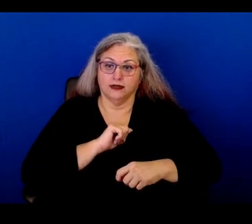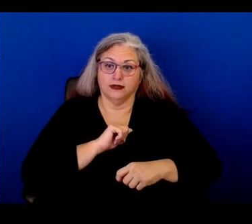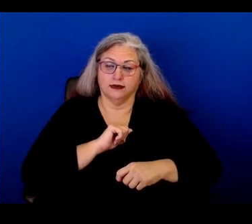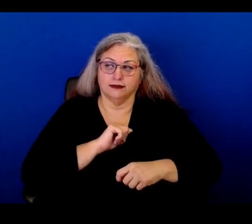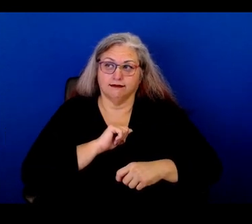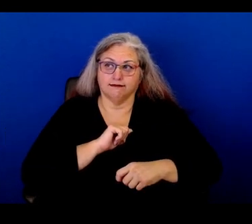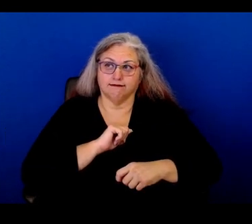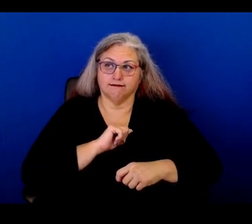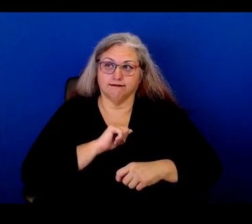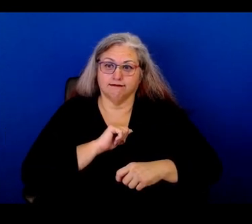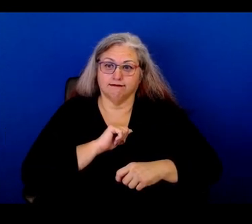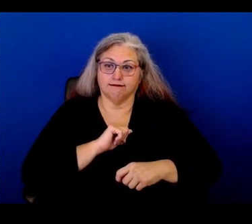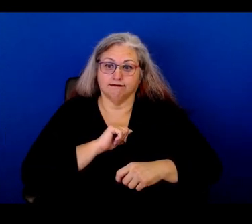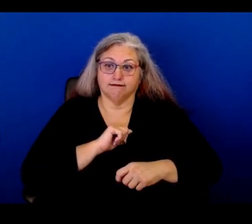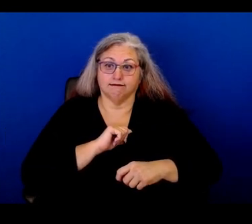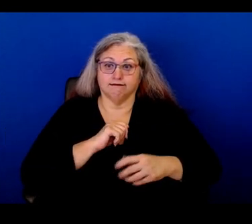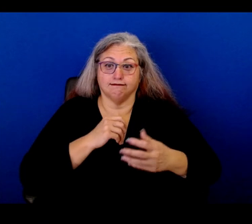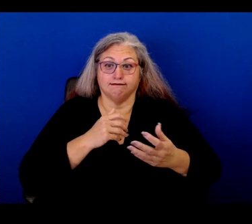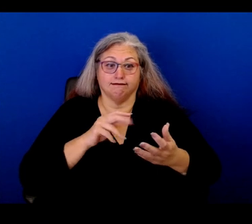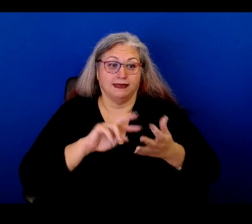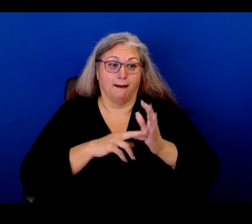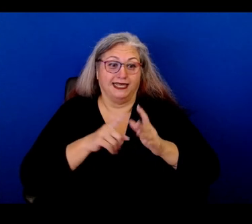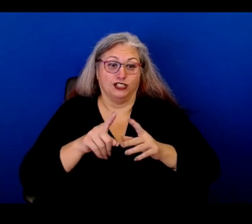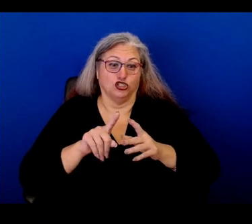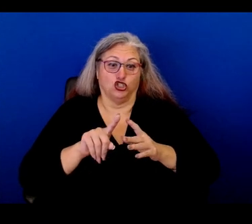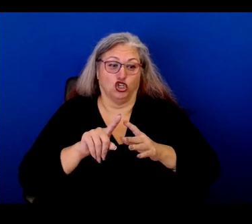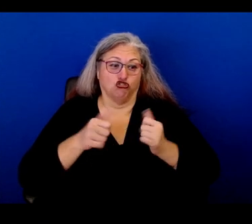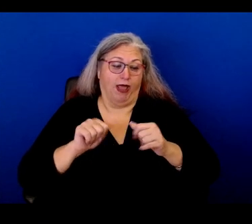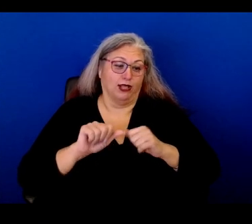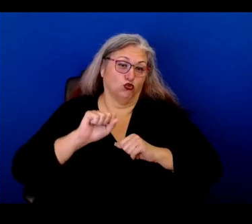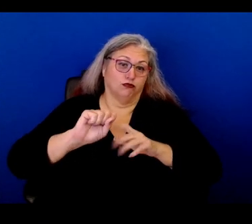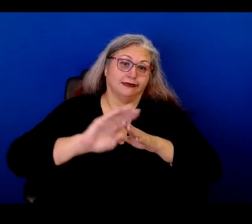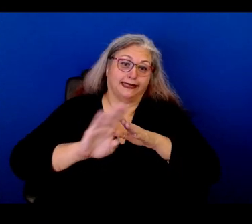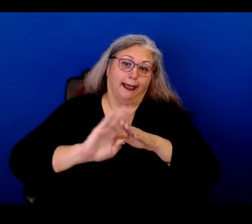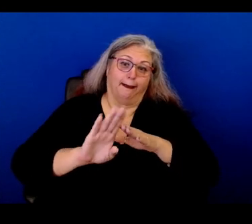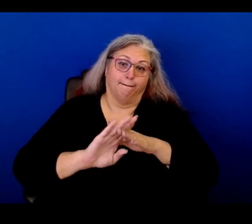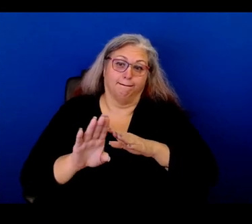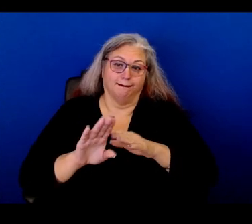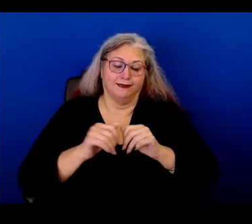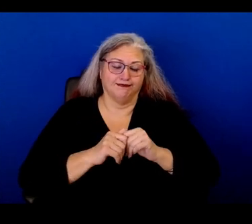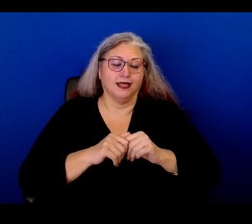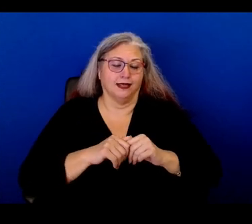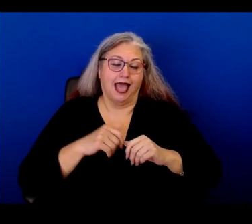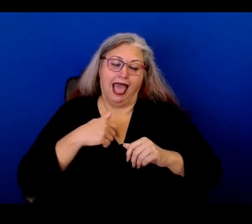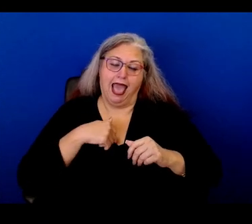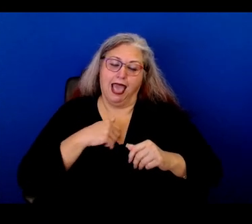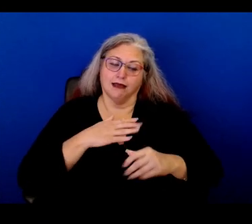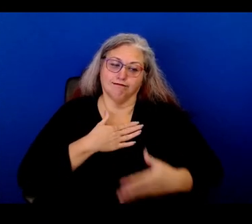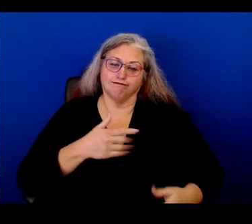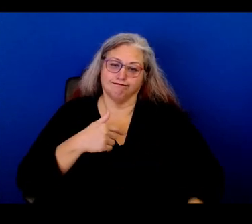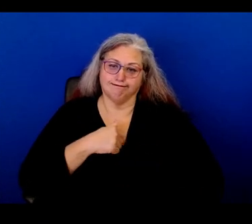you're running. Just running, running, running, running, running. And I did that for